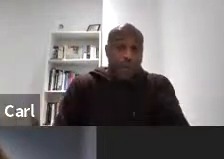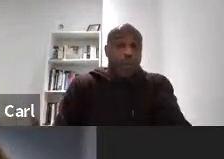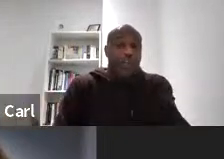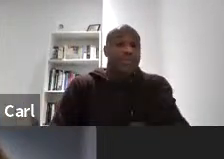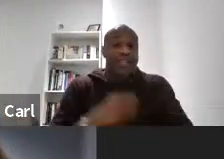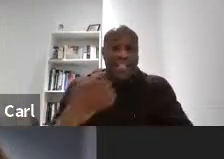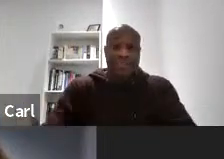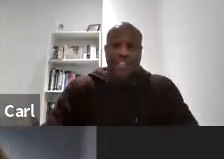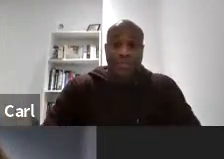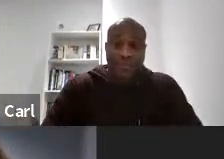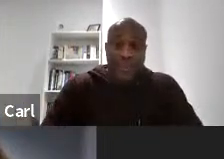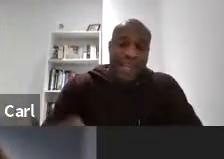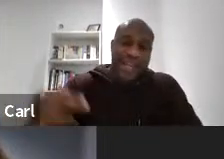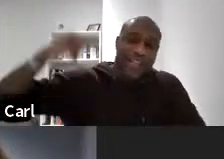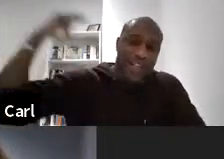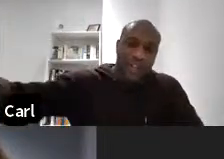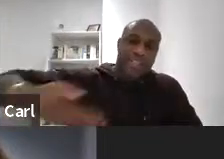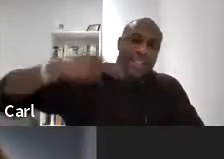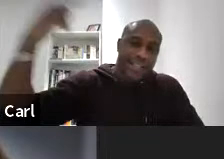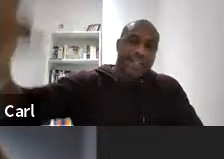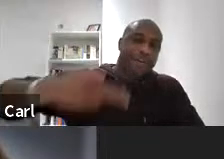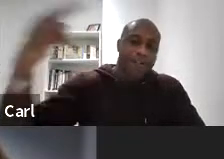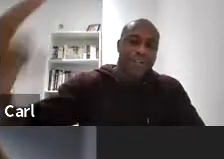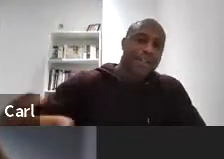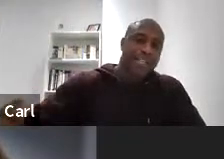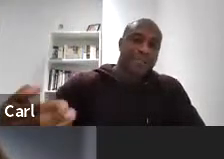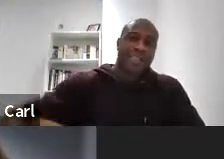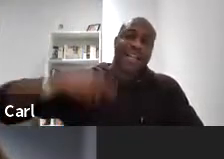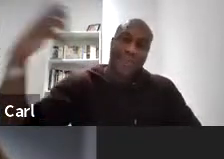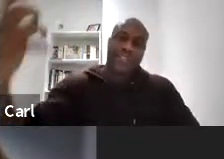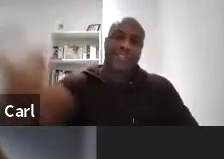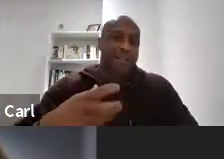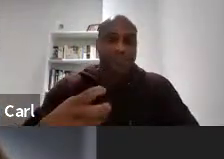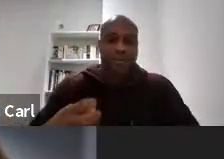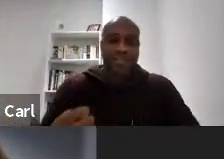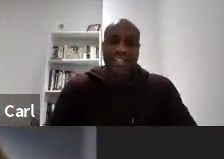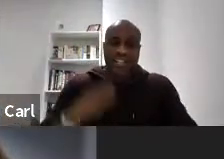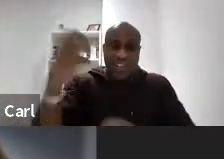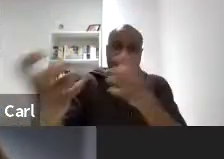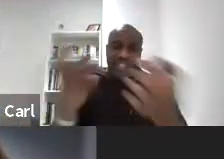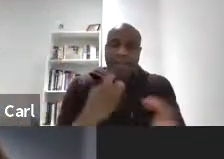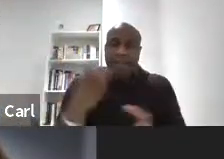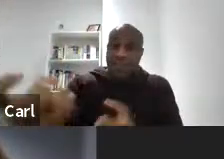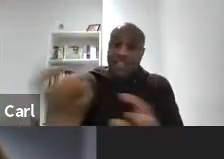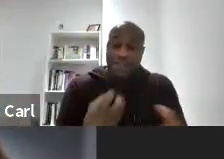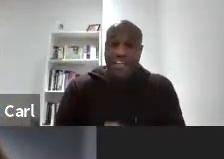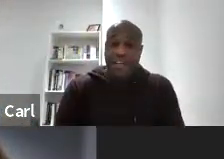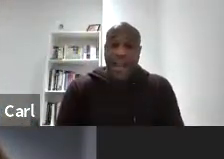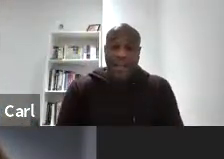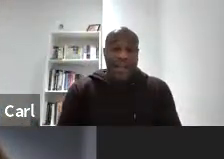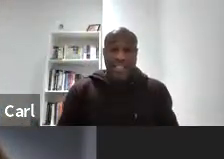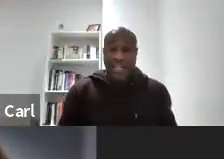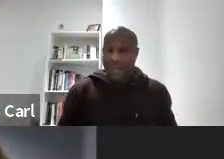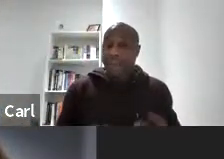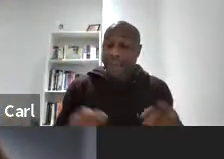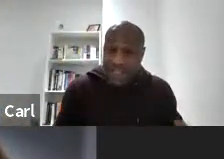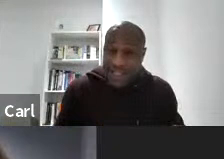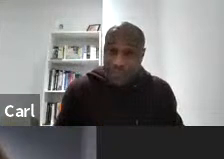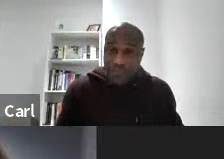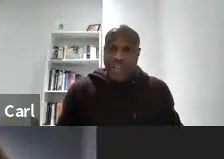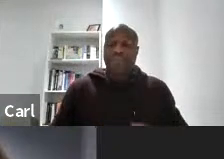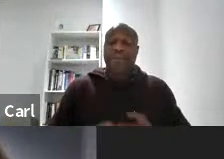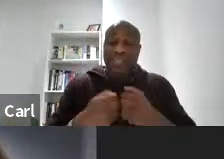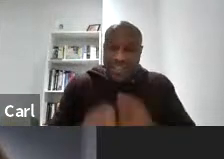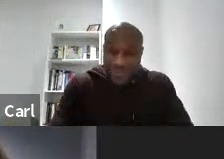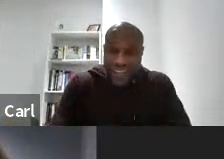one. What you need to be doing is constantly involving your customers in that development process, constantly getting positive feedback to give you